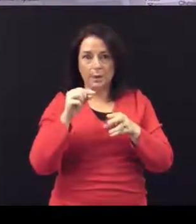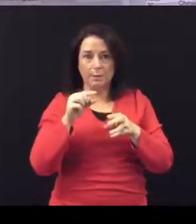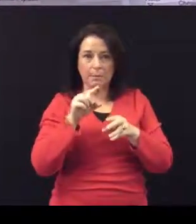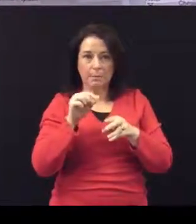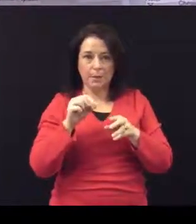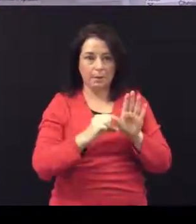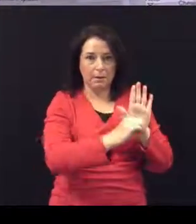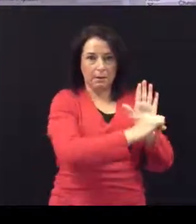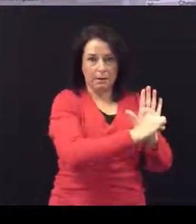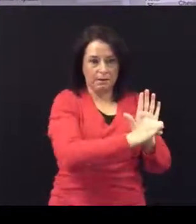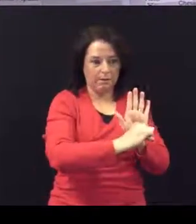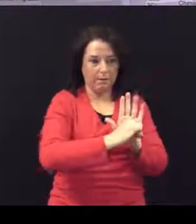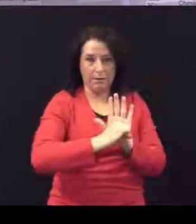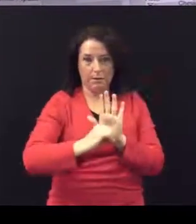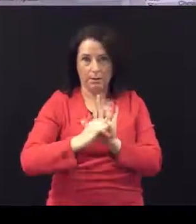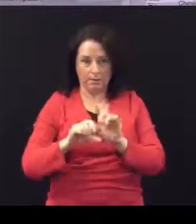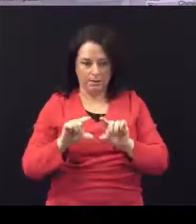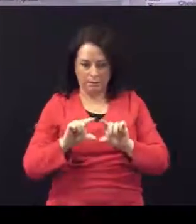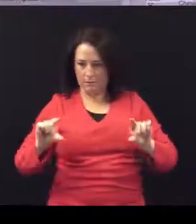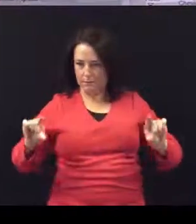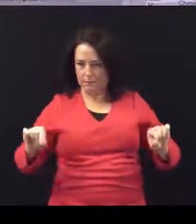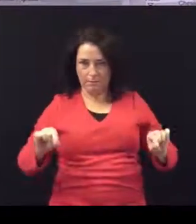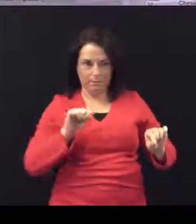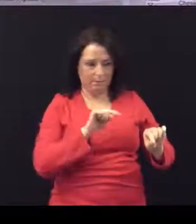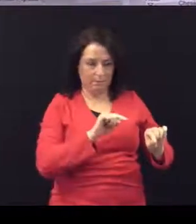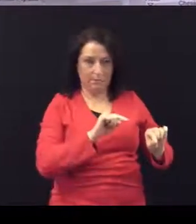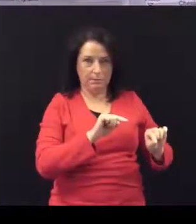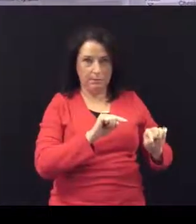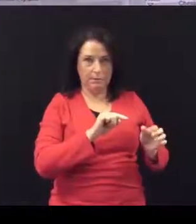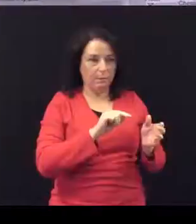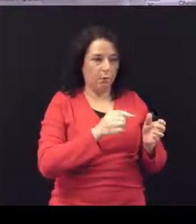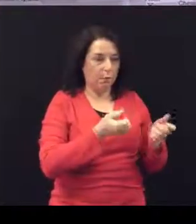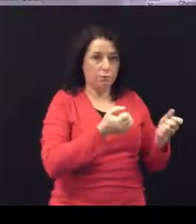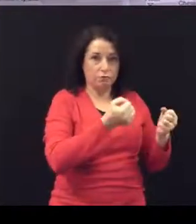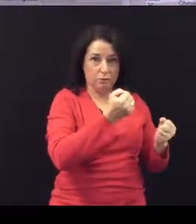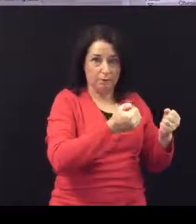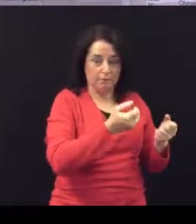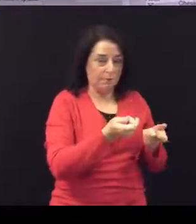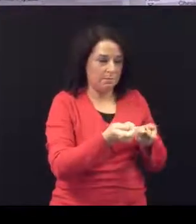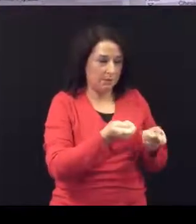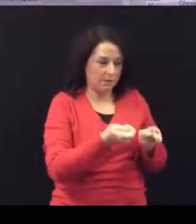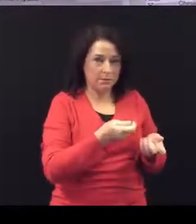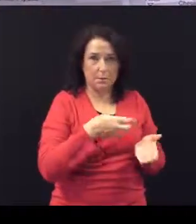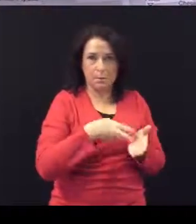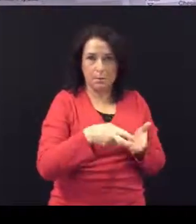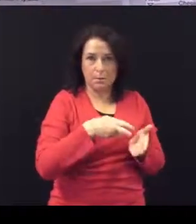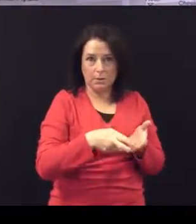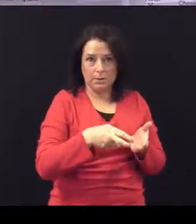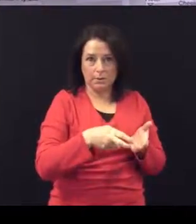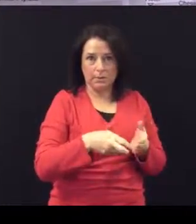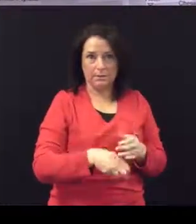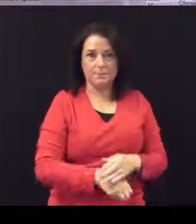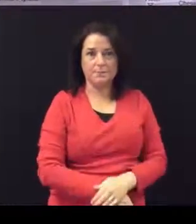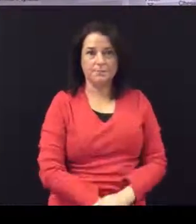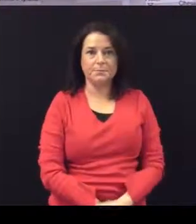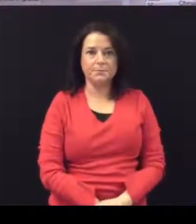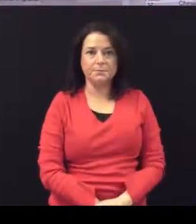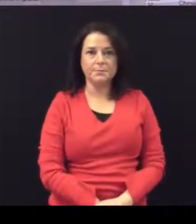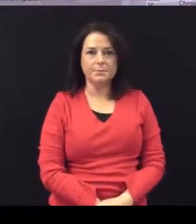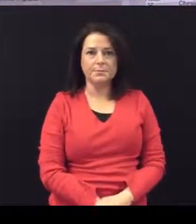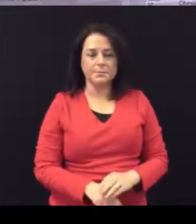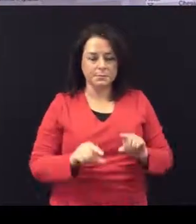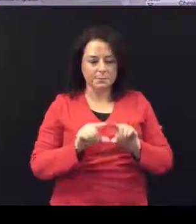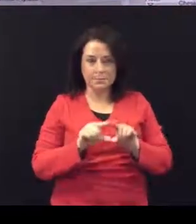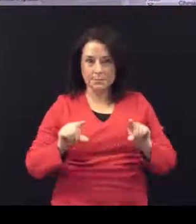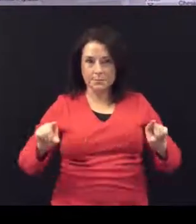driving directions, bus routes, or walking directions by tapping on one of the corresponding icons on the blue summary bar.